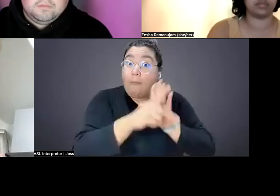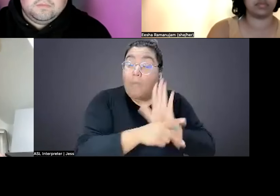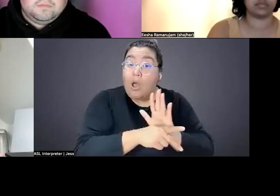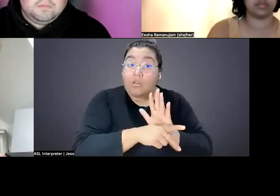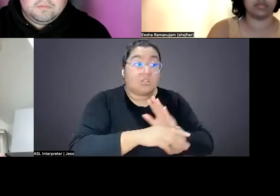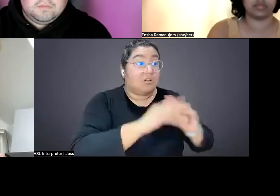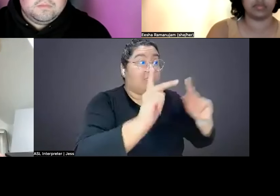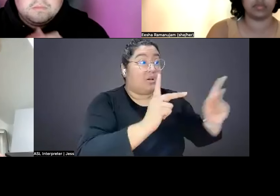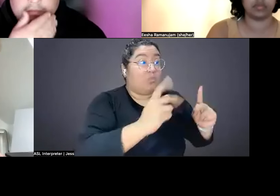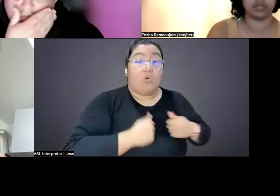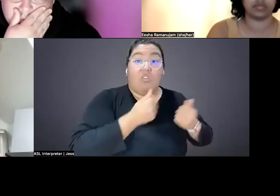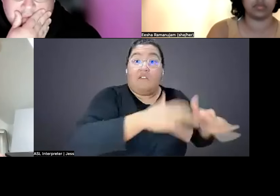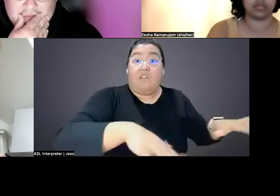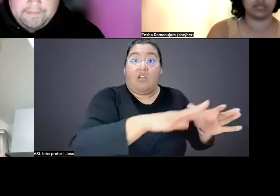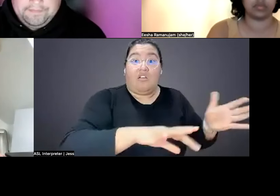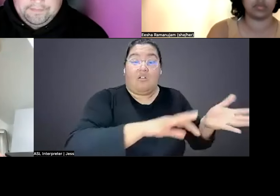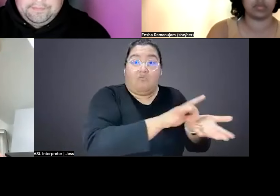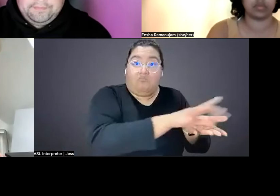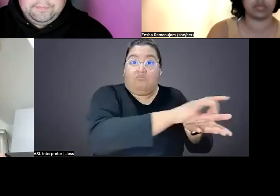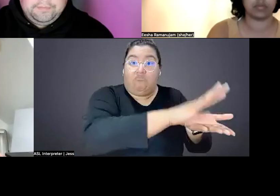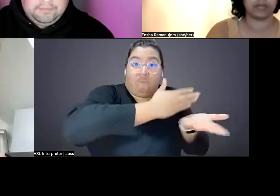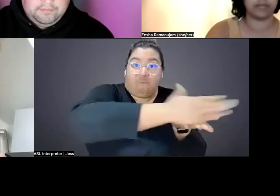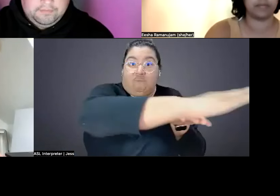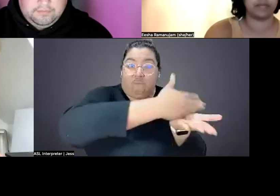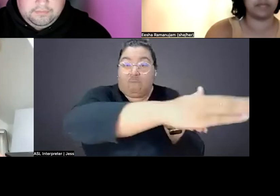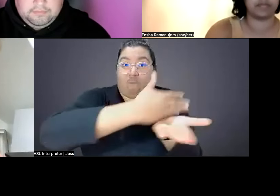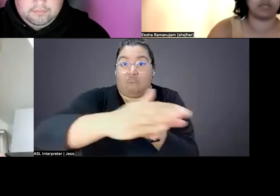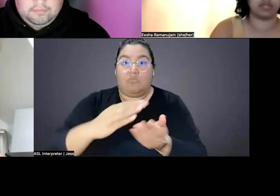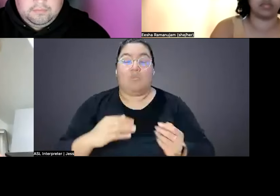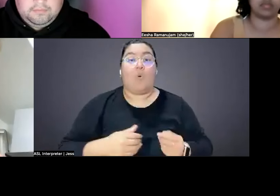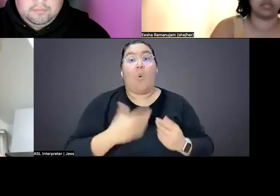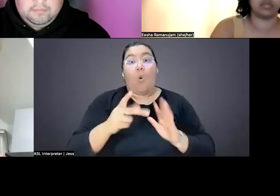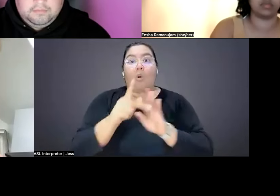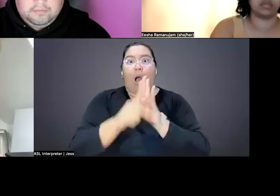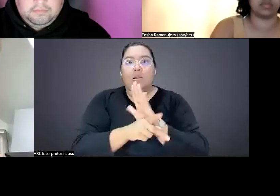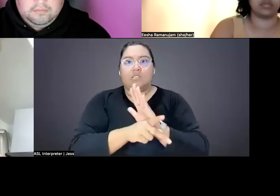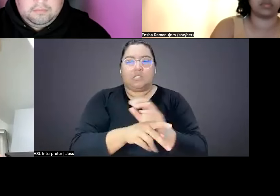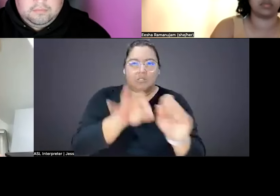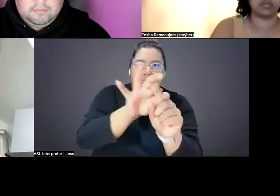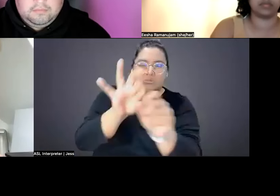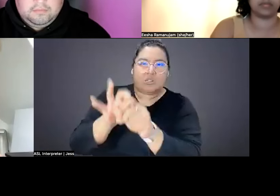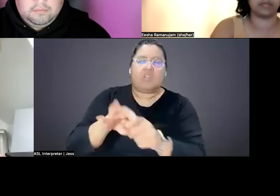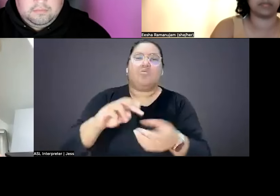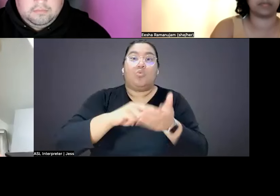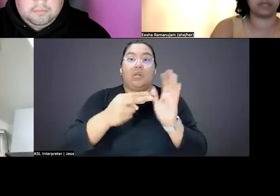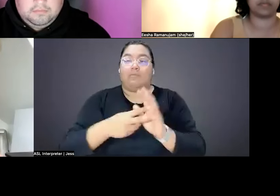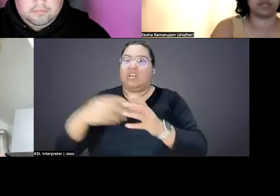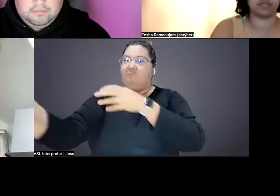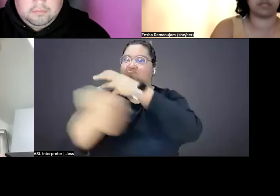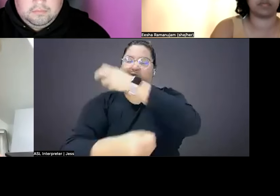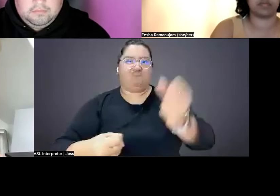elections as a way to bring a more tough on crime, law and order type